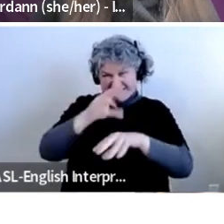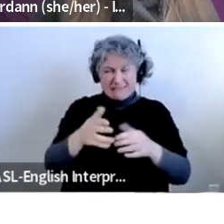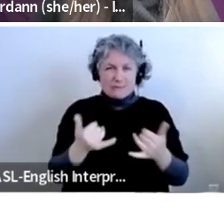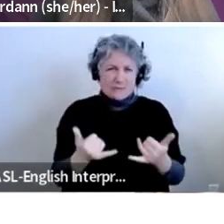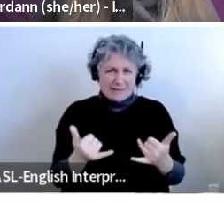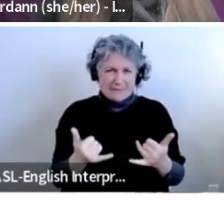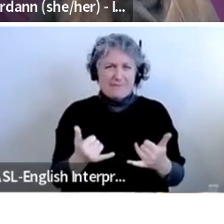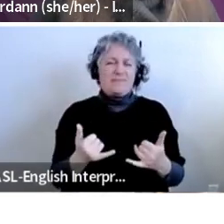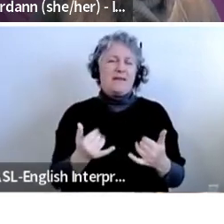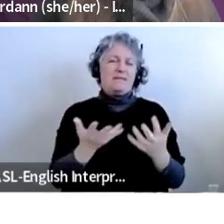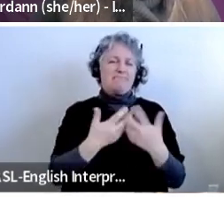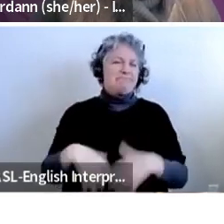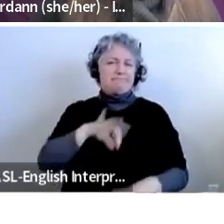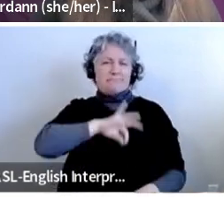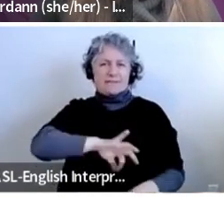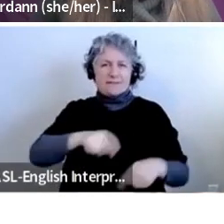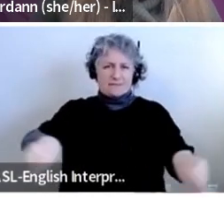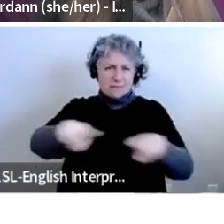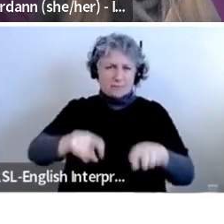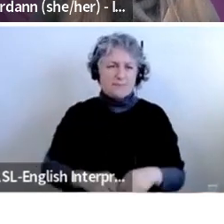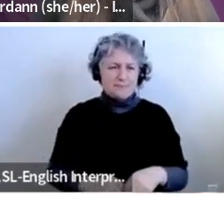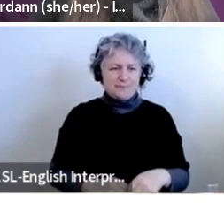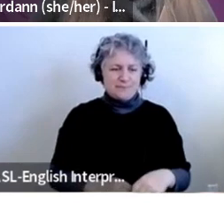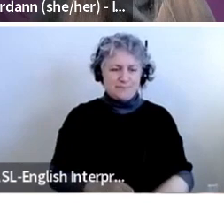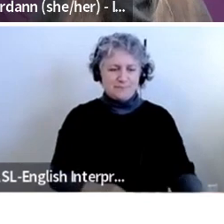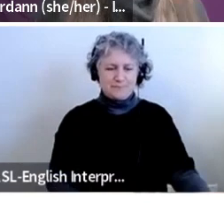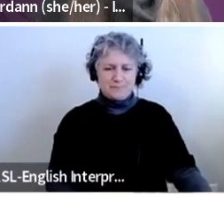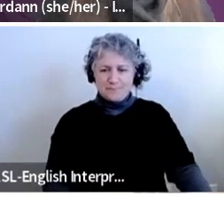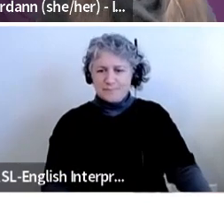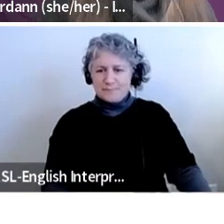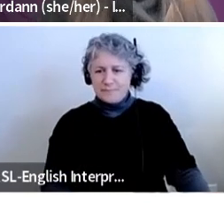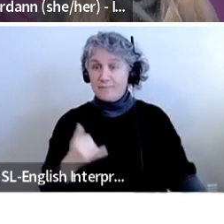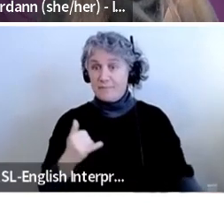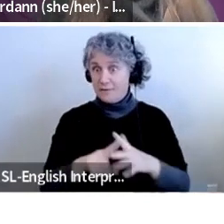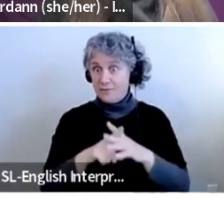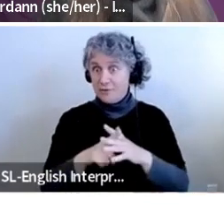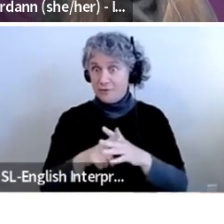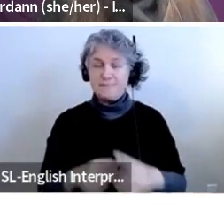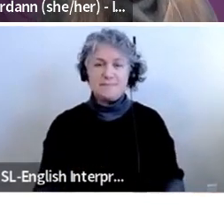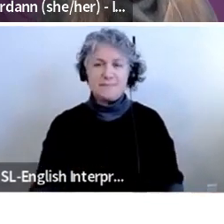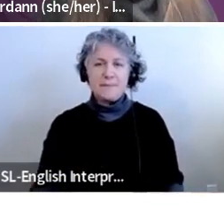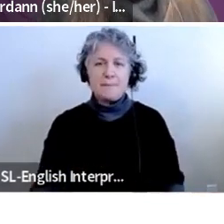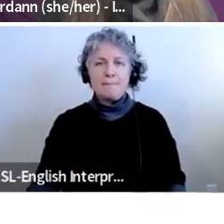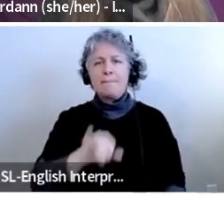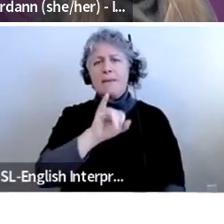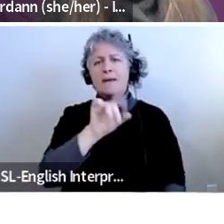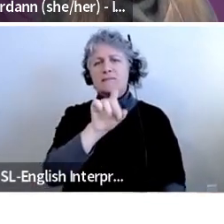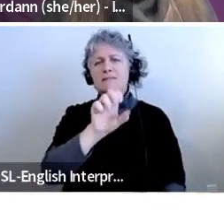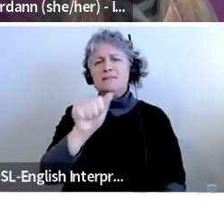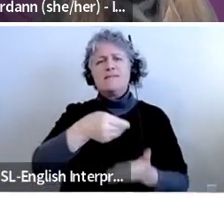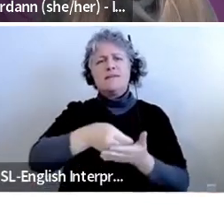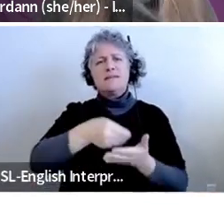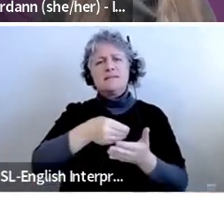it beneficial for everybody who's on the call. So I'll get into it now. So i.d.e.a Fund is a program that